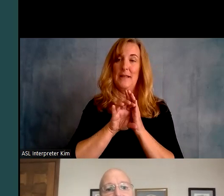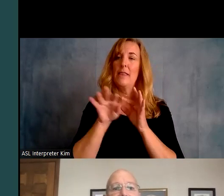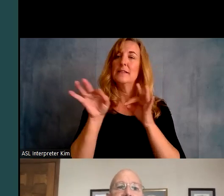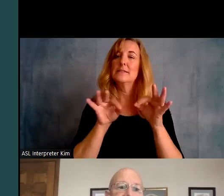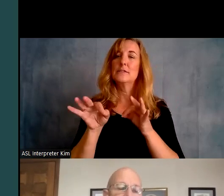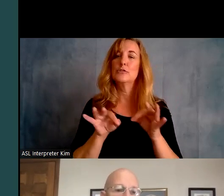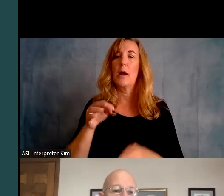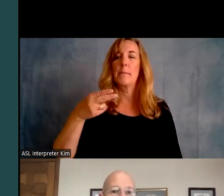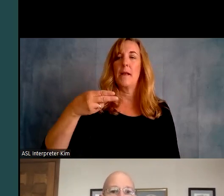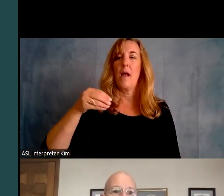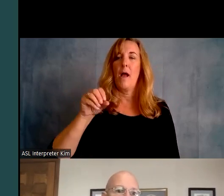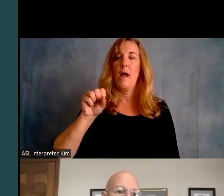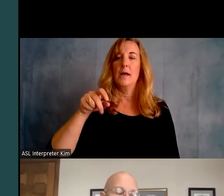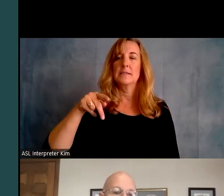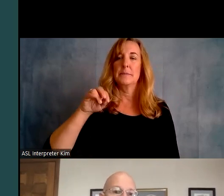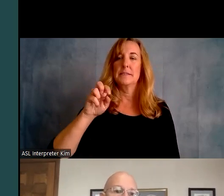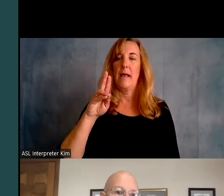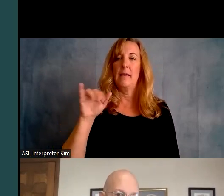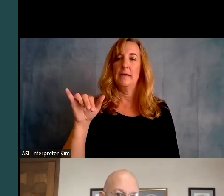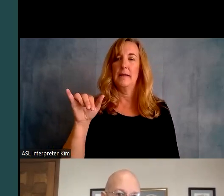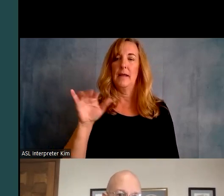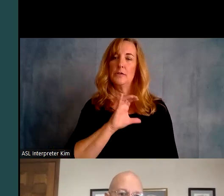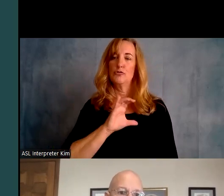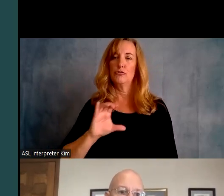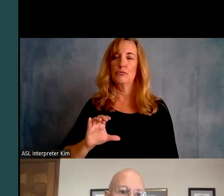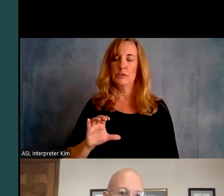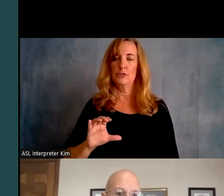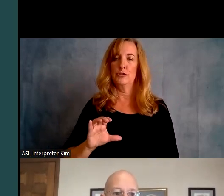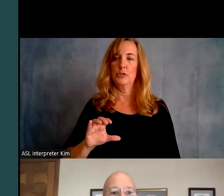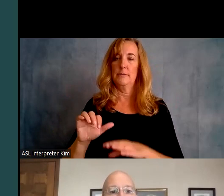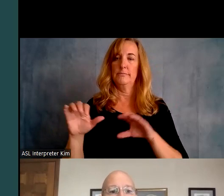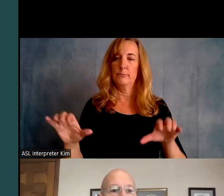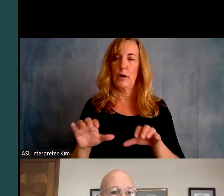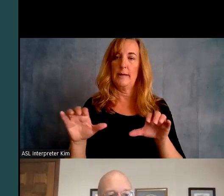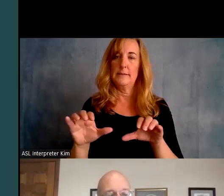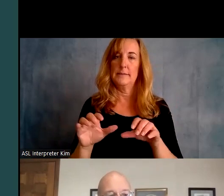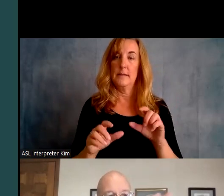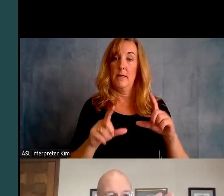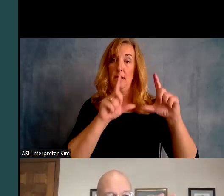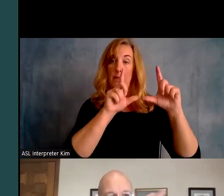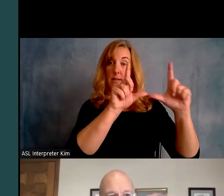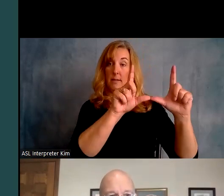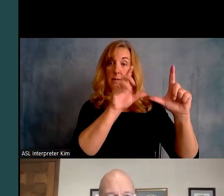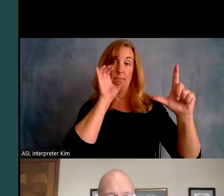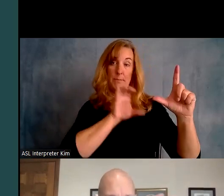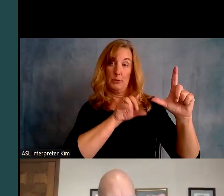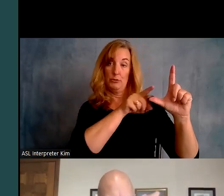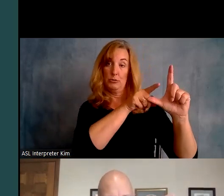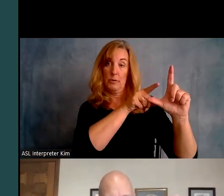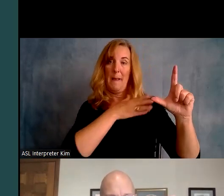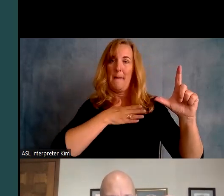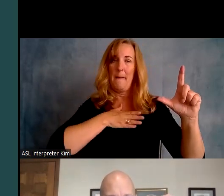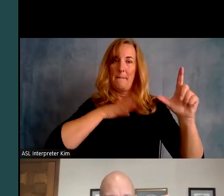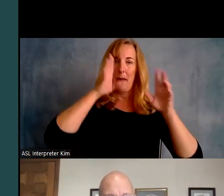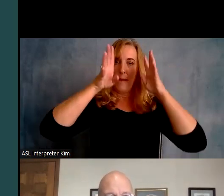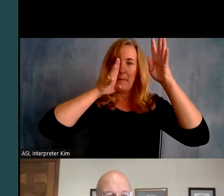hospitality as a Christian practice. Upper left hand is my imagination's Garden of